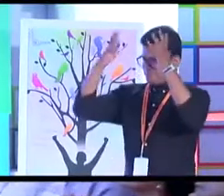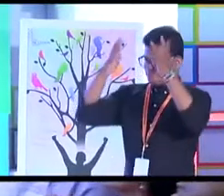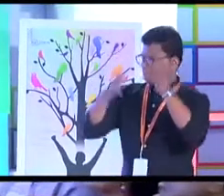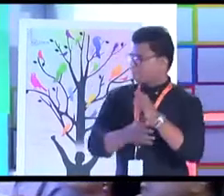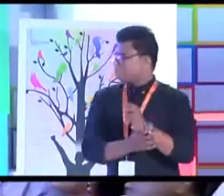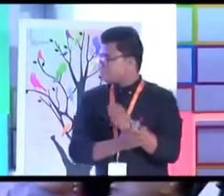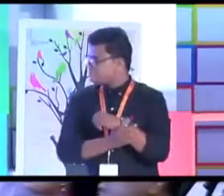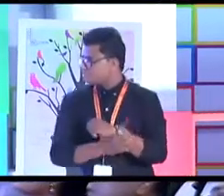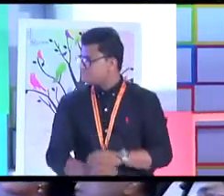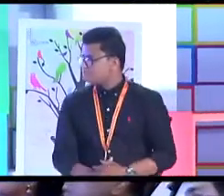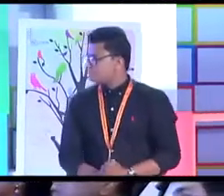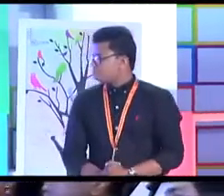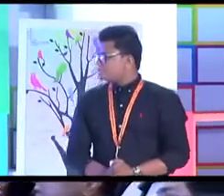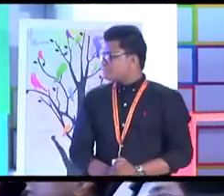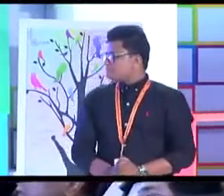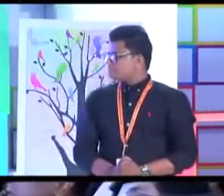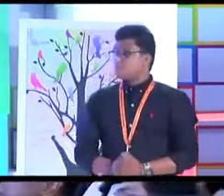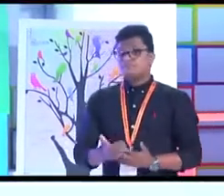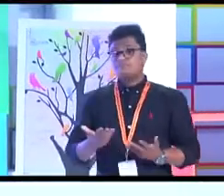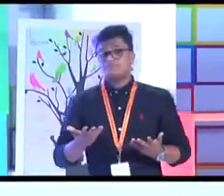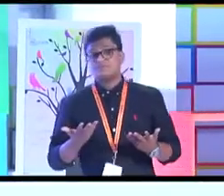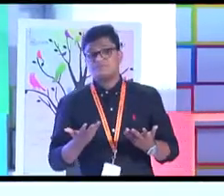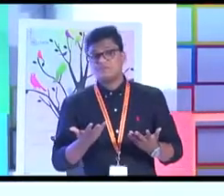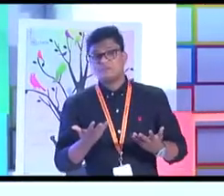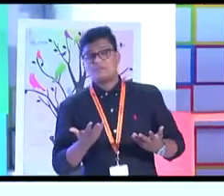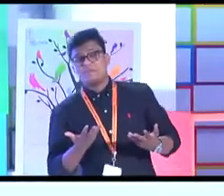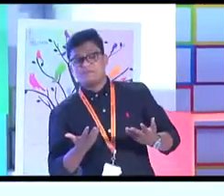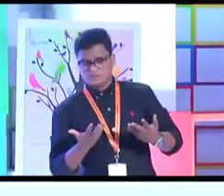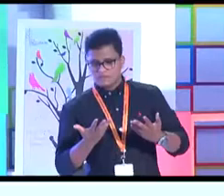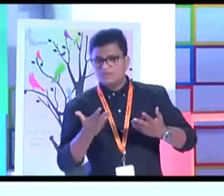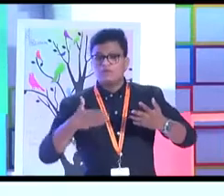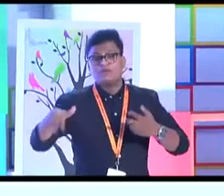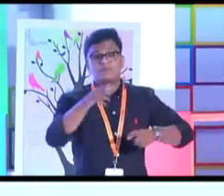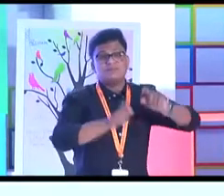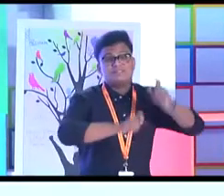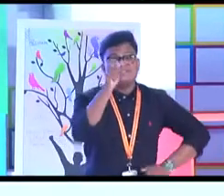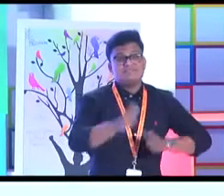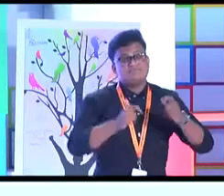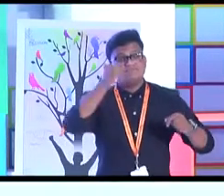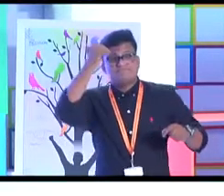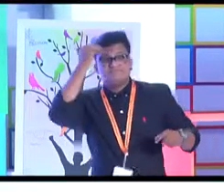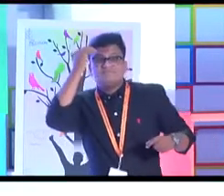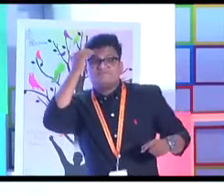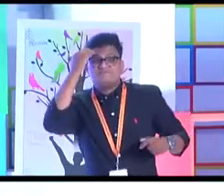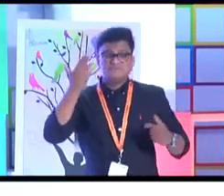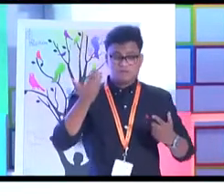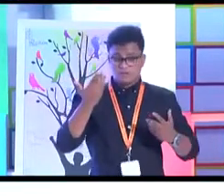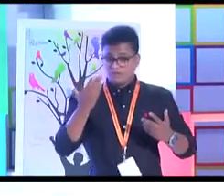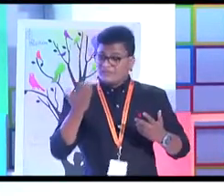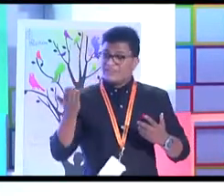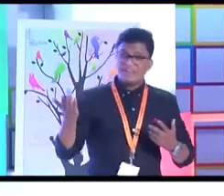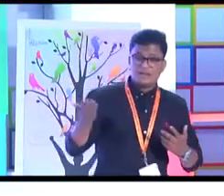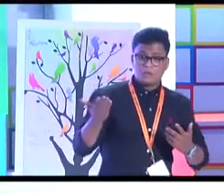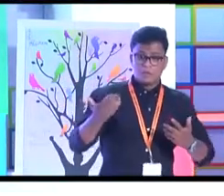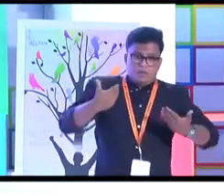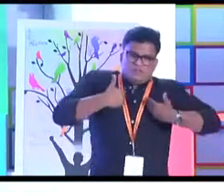So I feel this is something which always see the positive side of life, and because all other people, what they